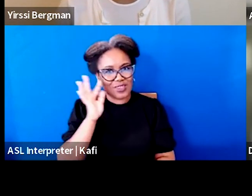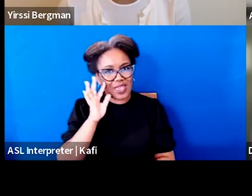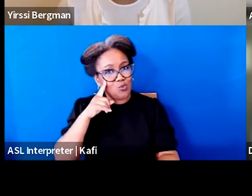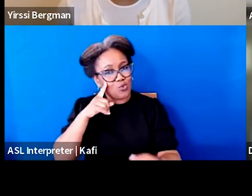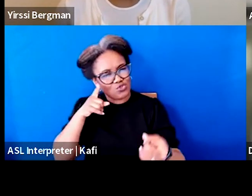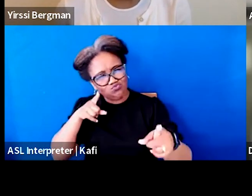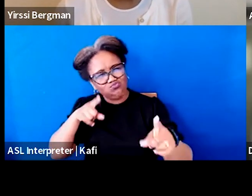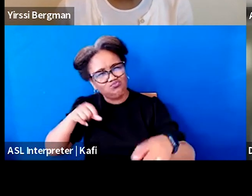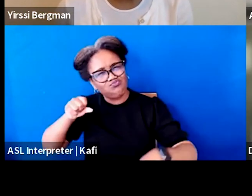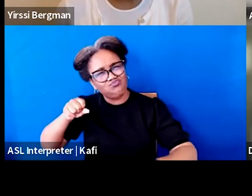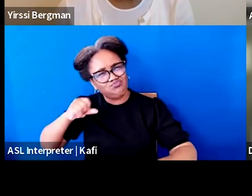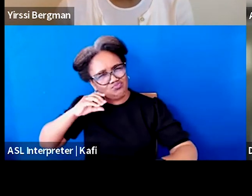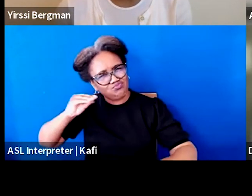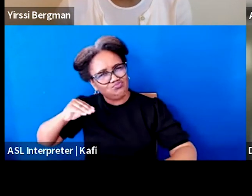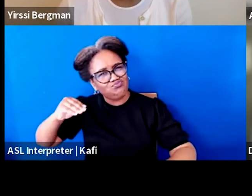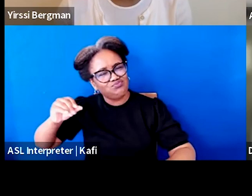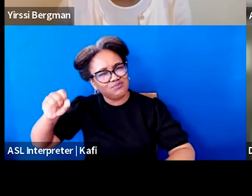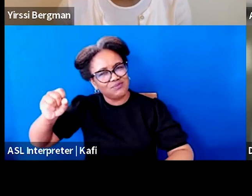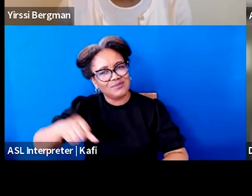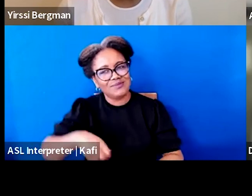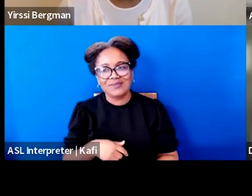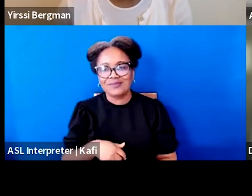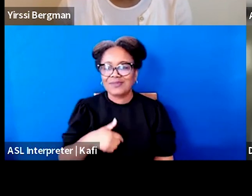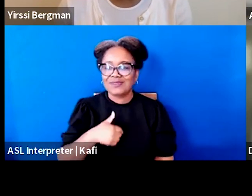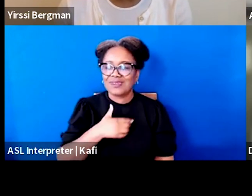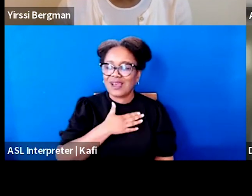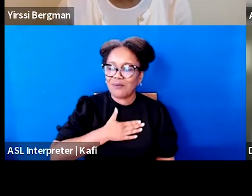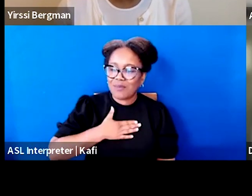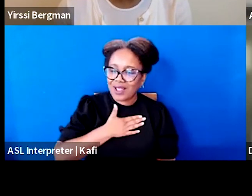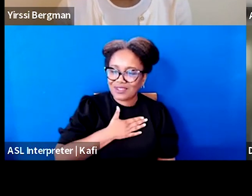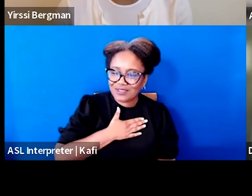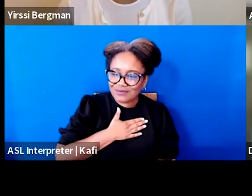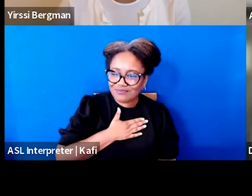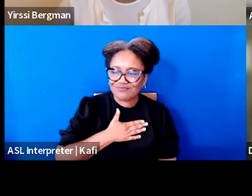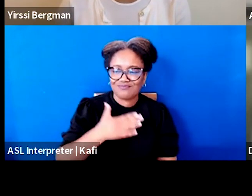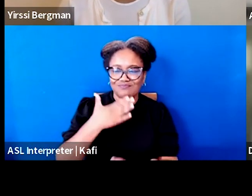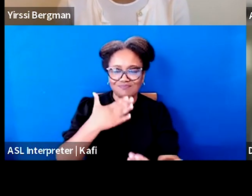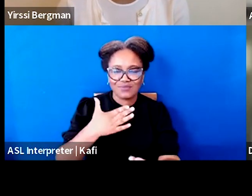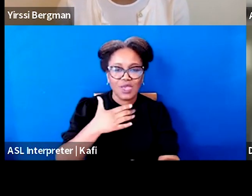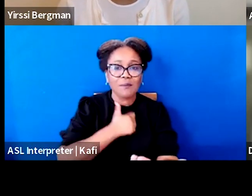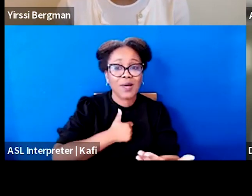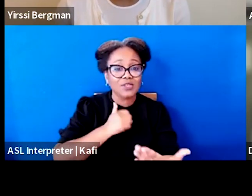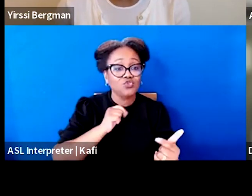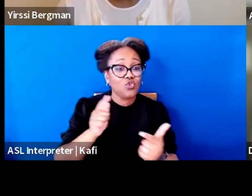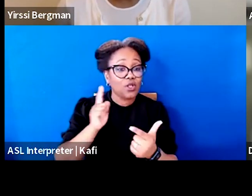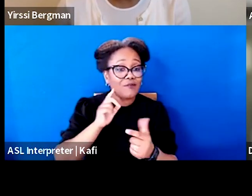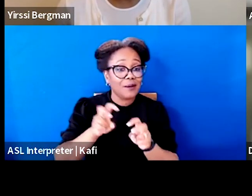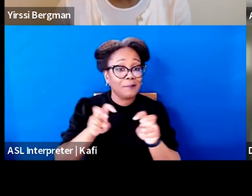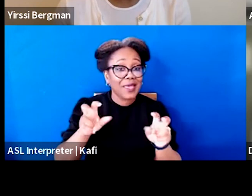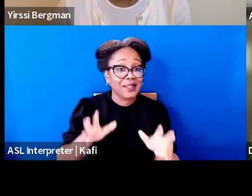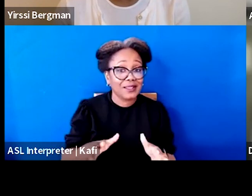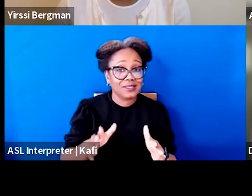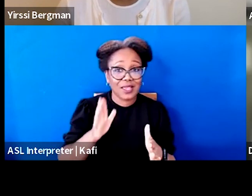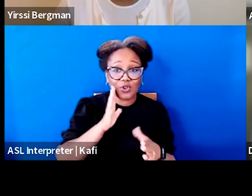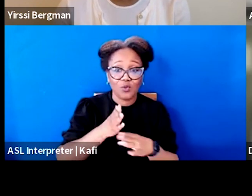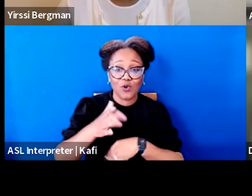I deeply apologize to all of the panelists and the attendees. We're a little bit past time. I would like to ask one last question, and if